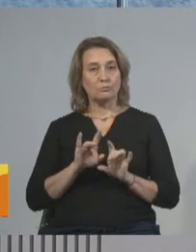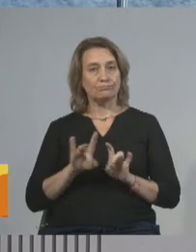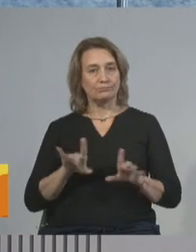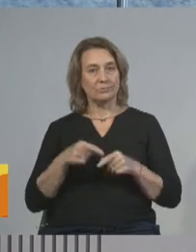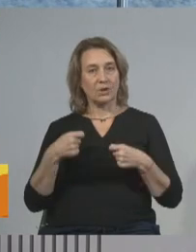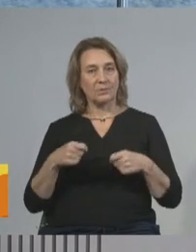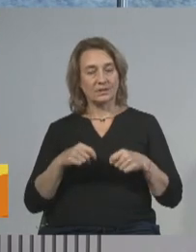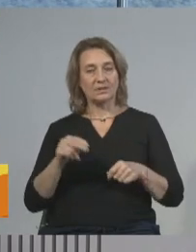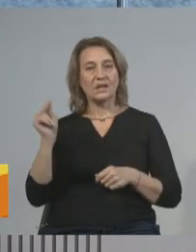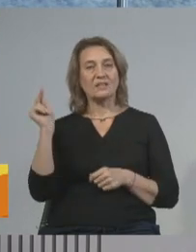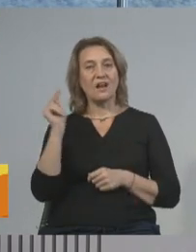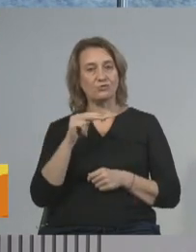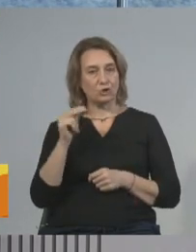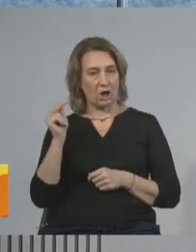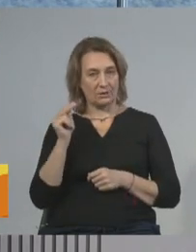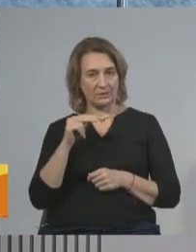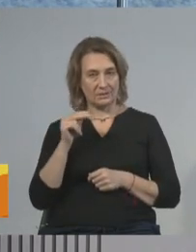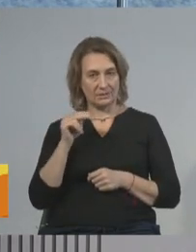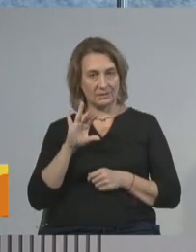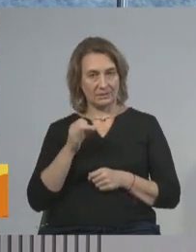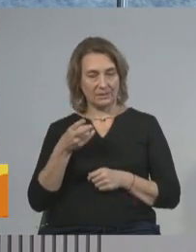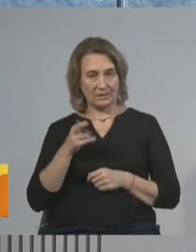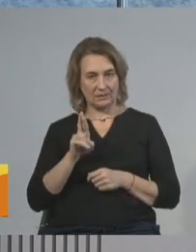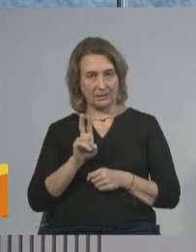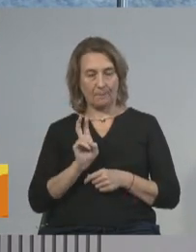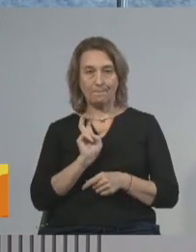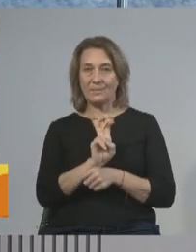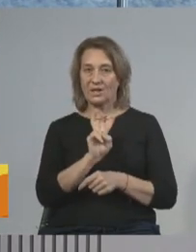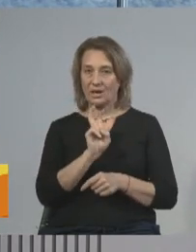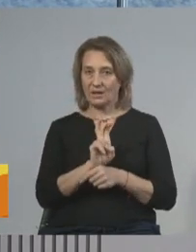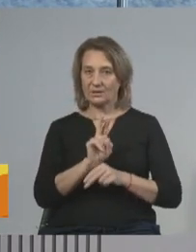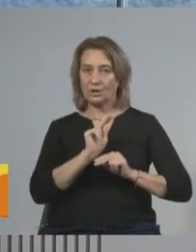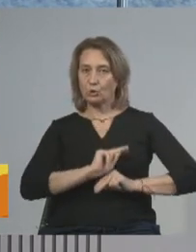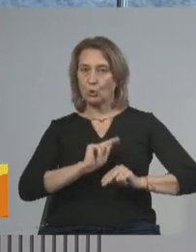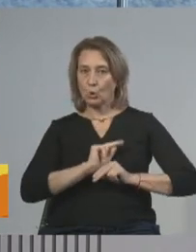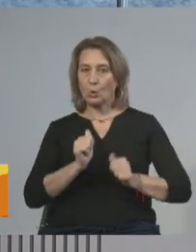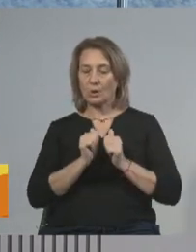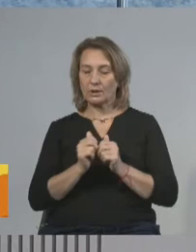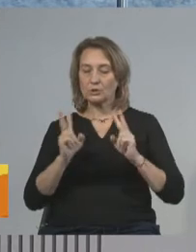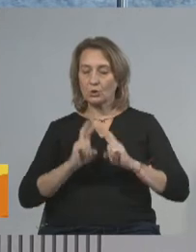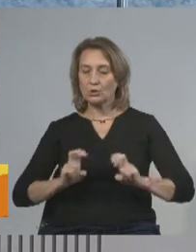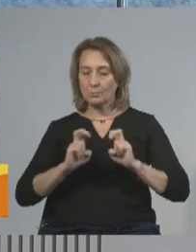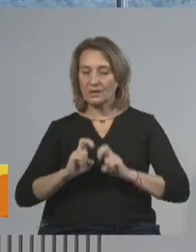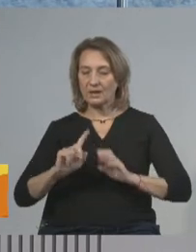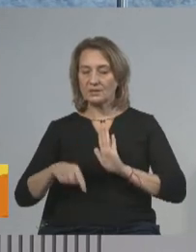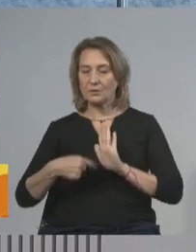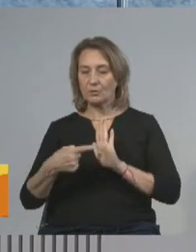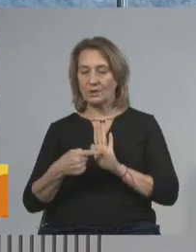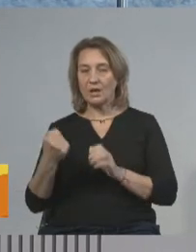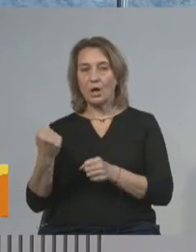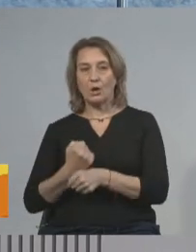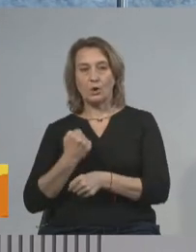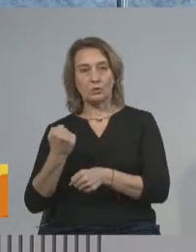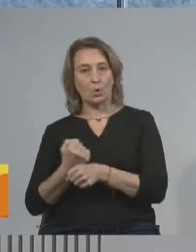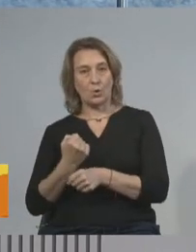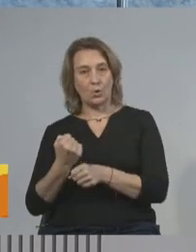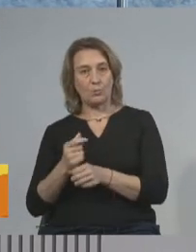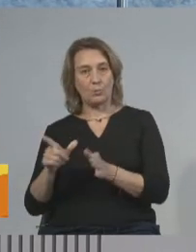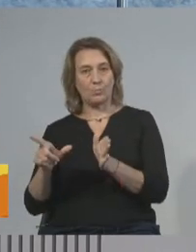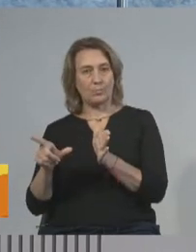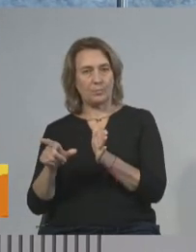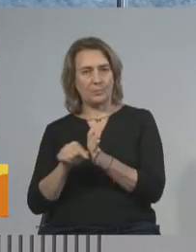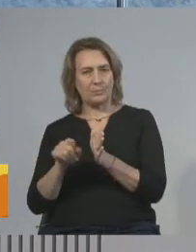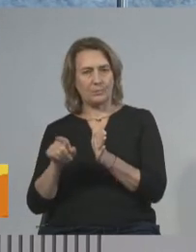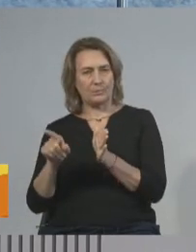managers is to study and communicate with the colleagues who are experts at